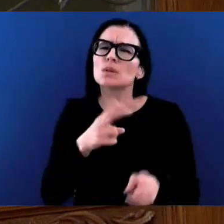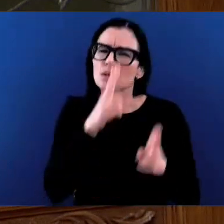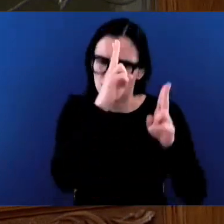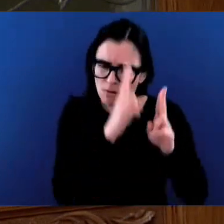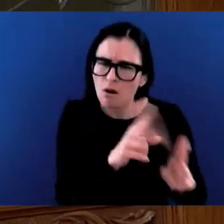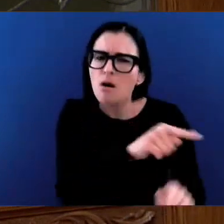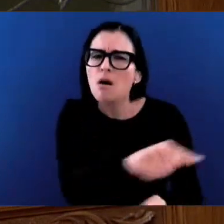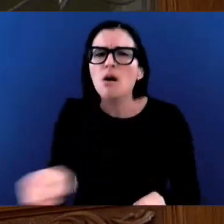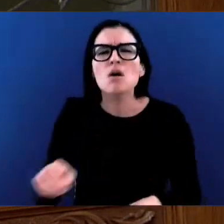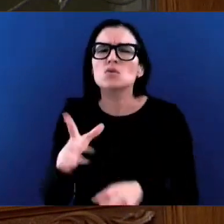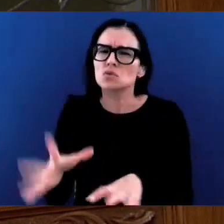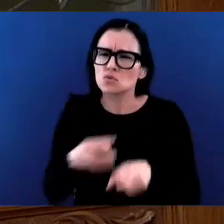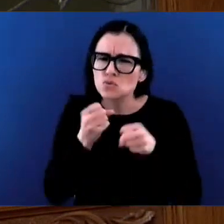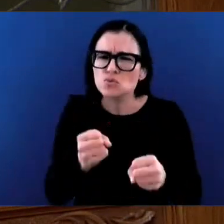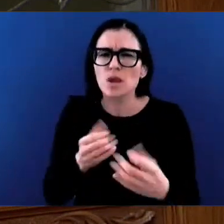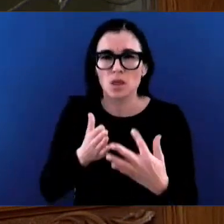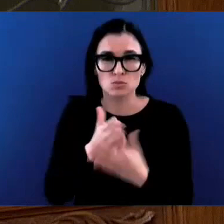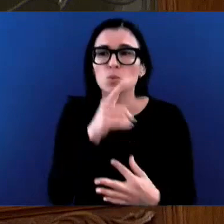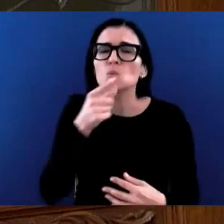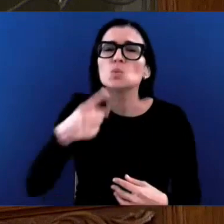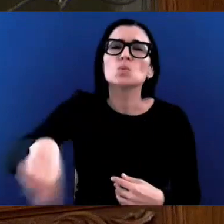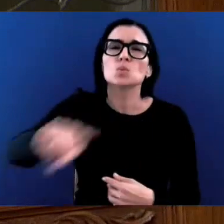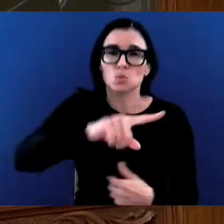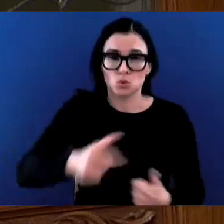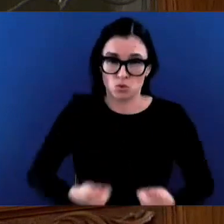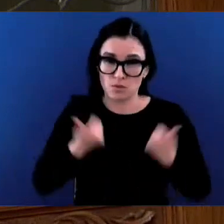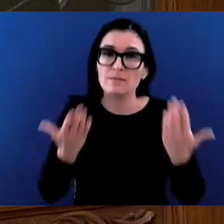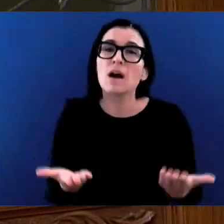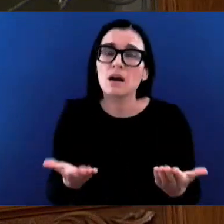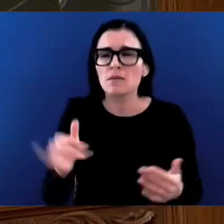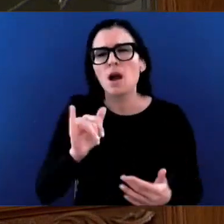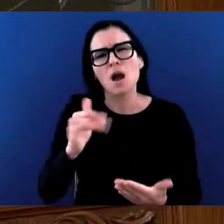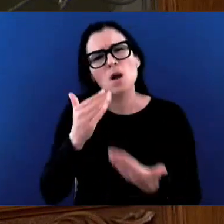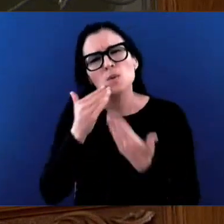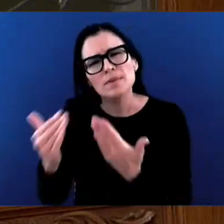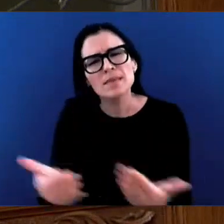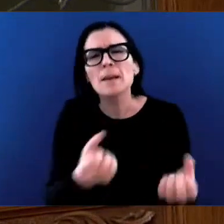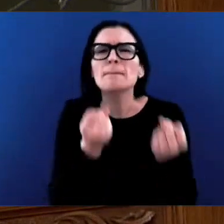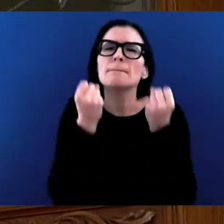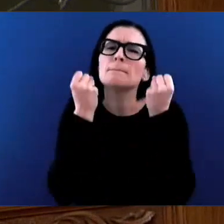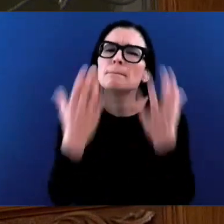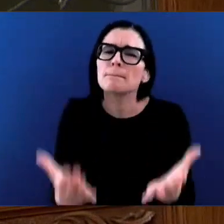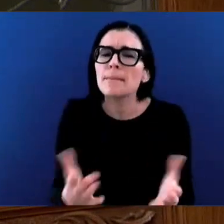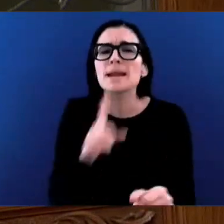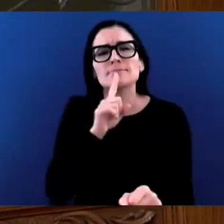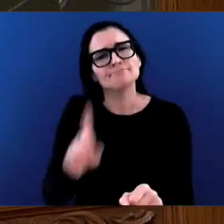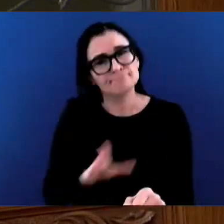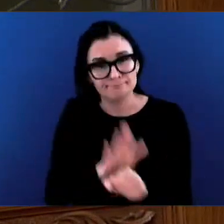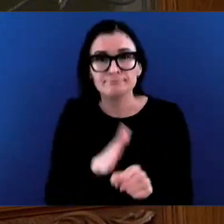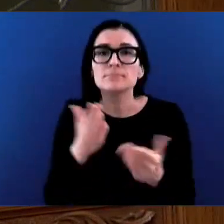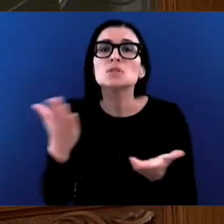providers working to support victims, prevent crime, and protect those who are most vulnerable in our communities.